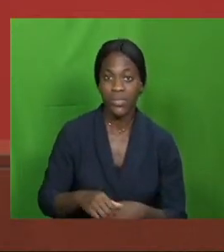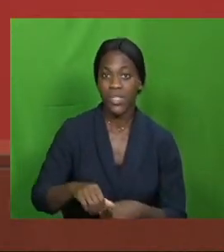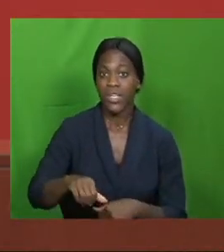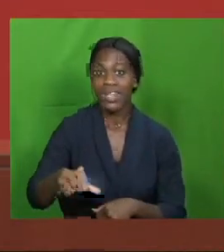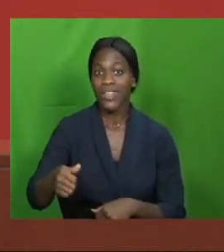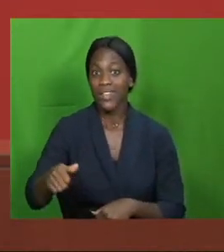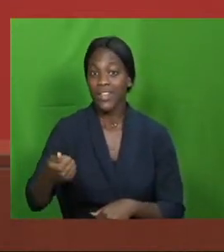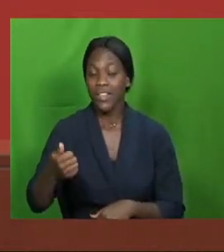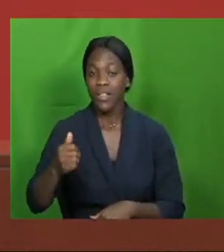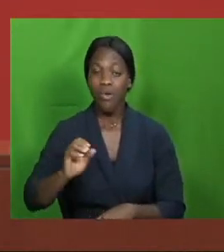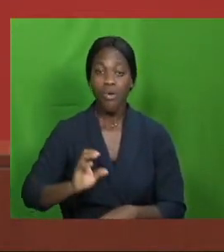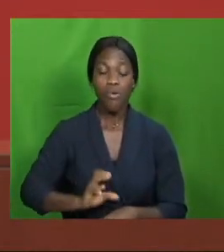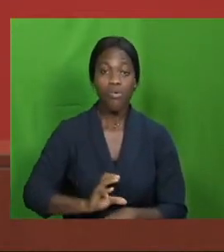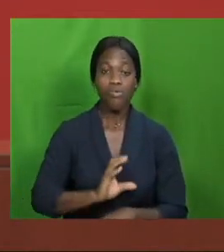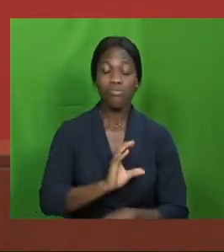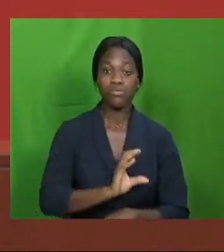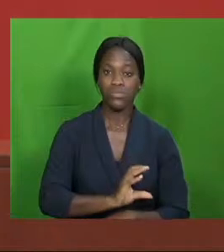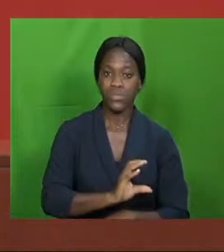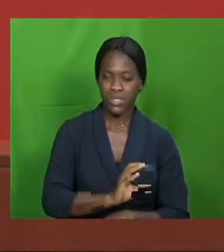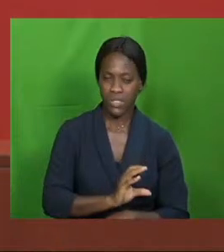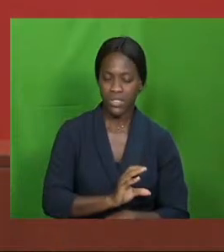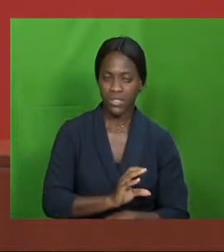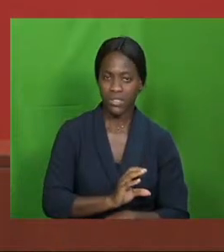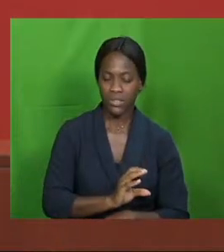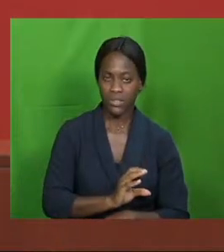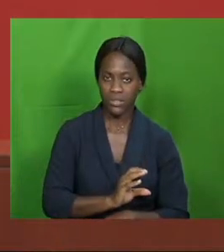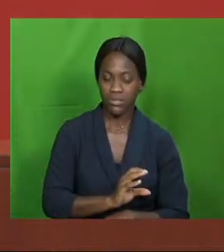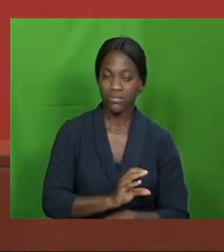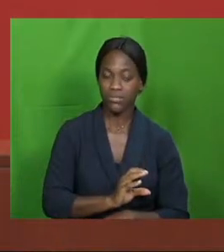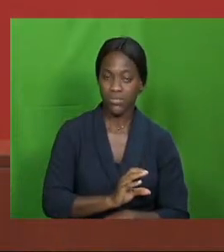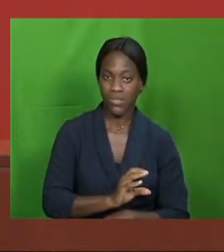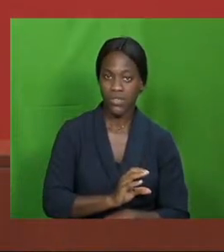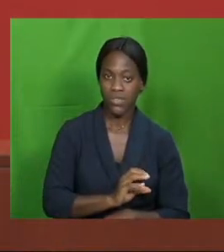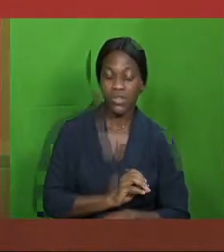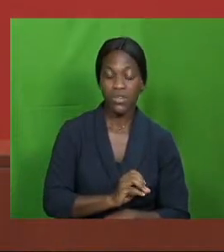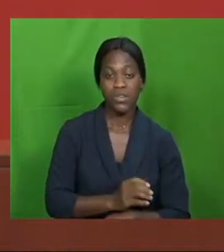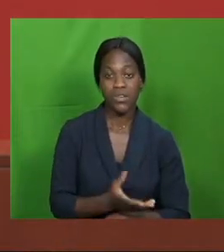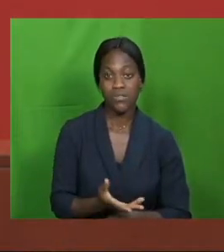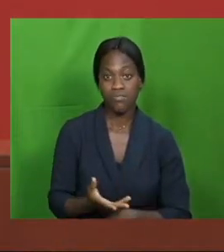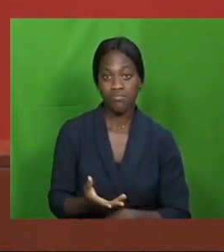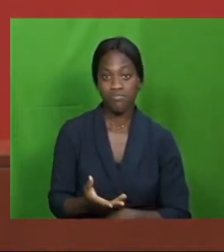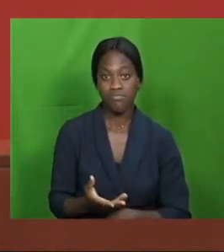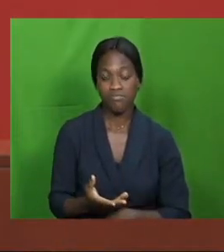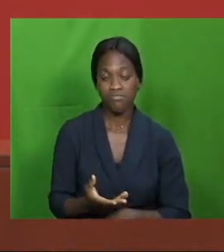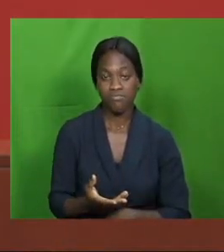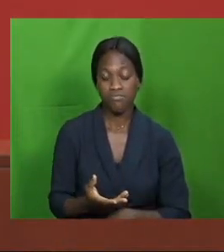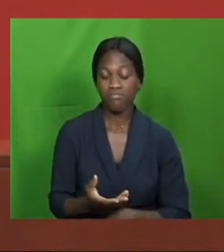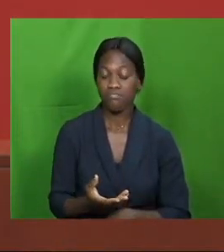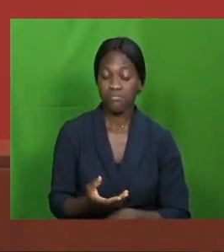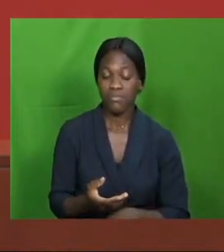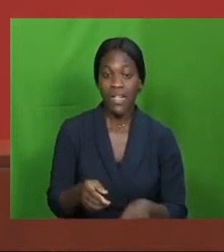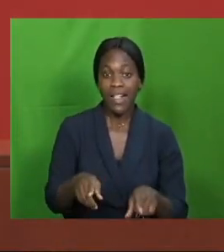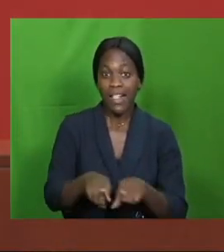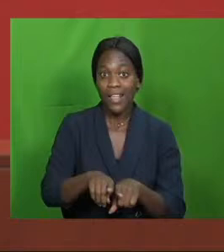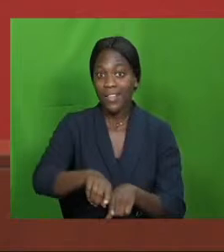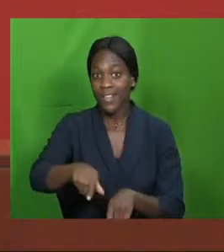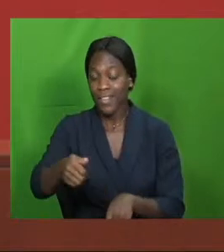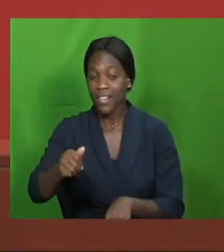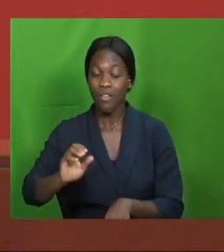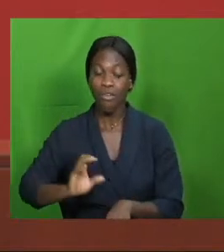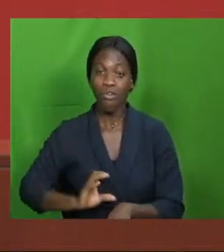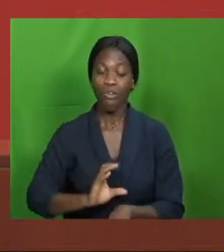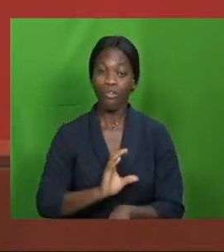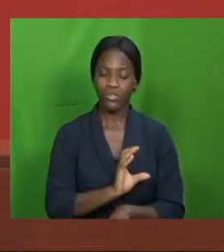House, the Privileges Committee's report should be subject, like any other committee of the House, the